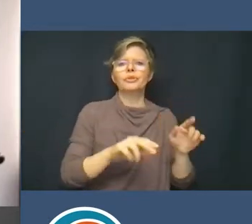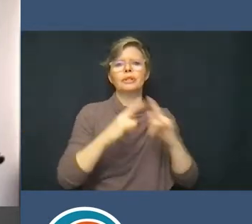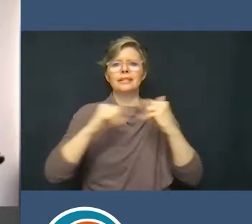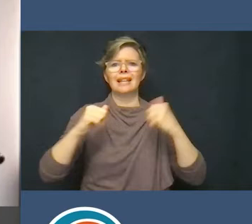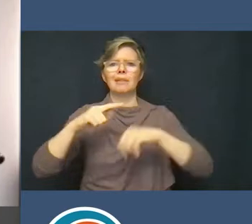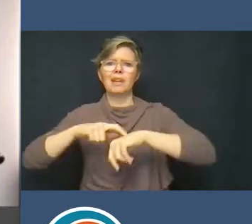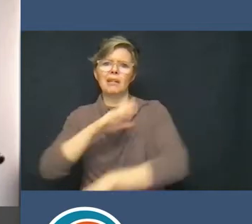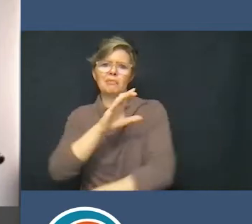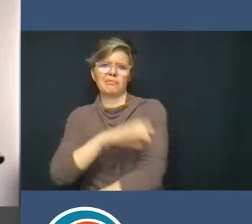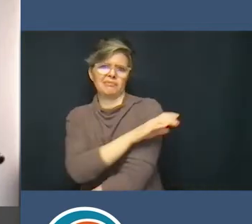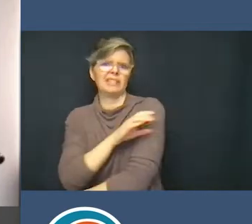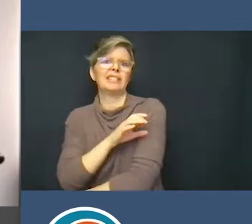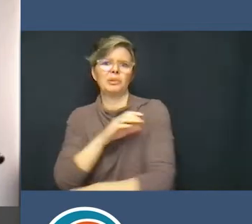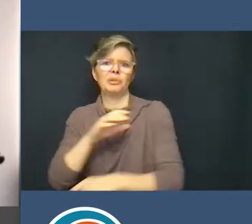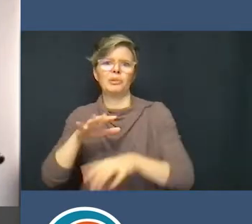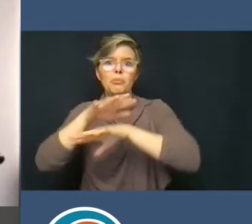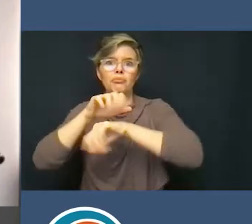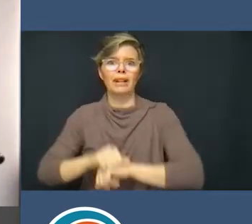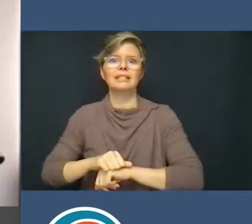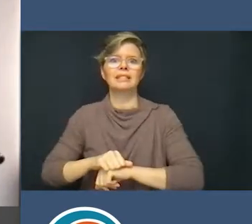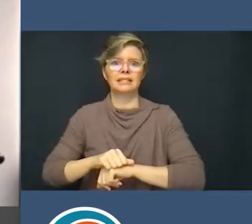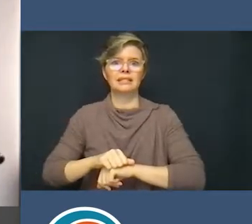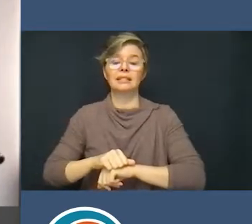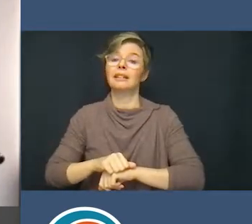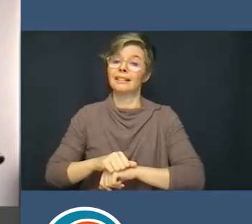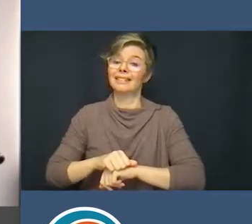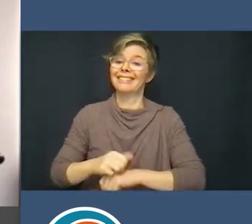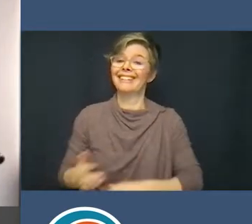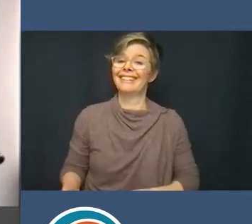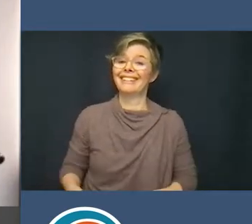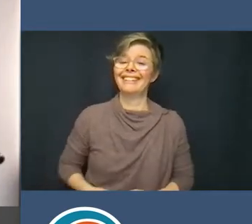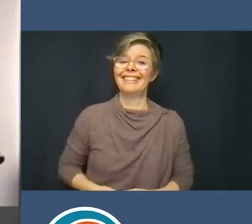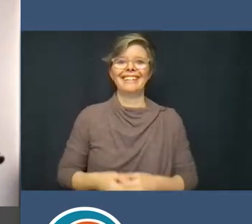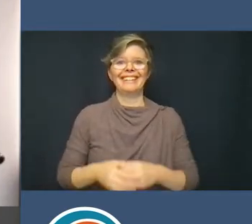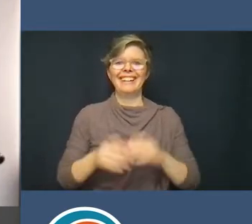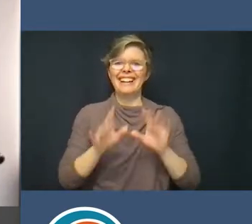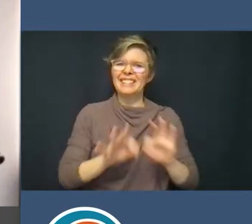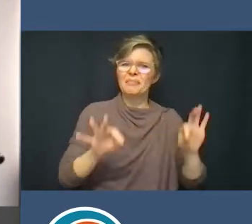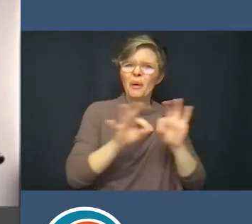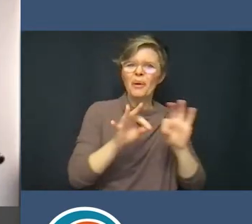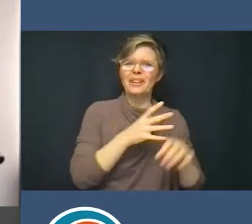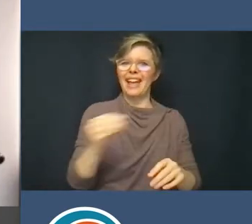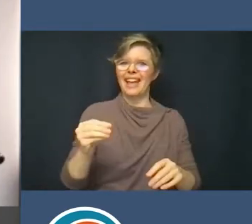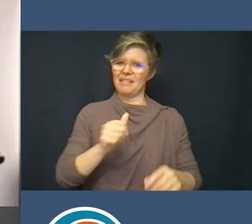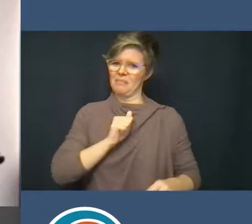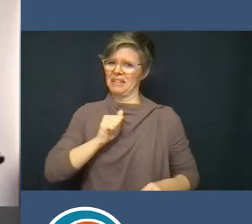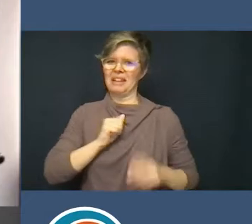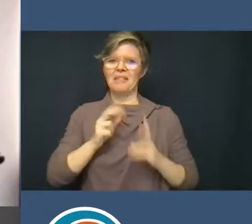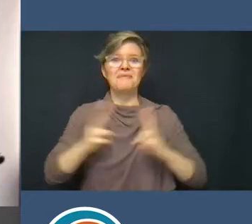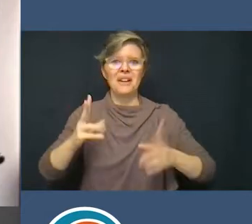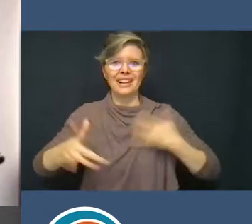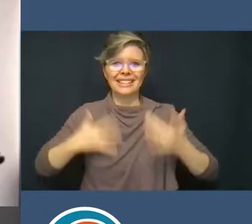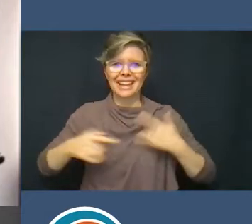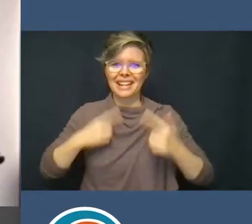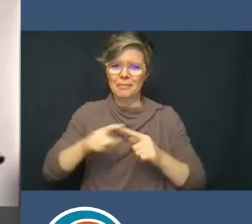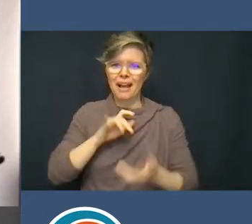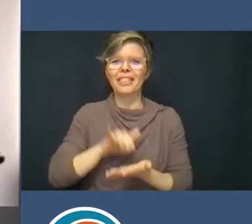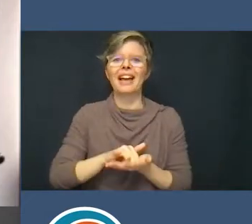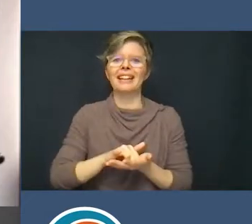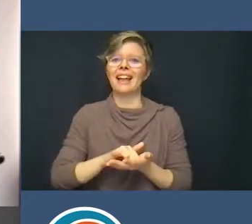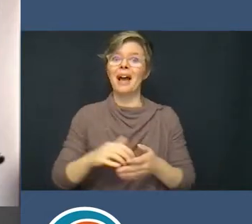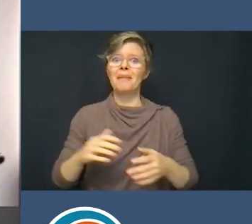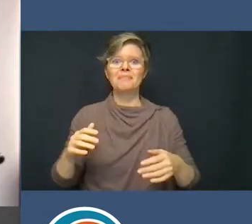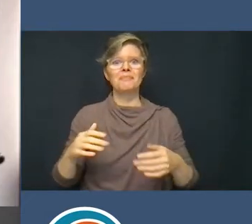yes, I think it's really important. It's also very exciting to me. So I'm glad that we're getting to focus on